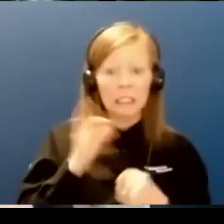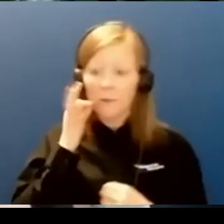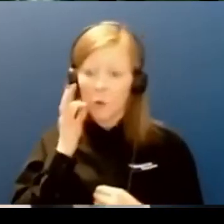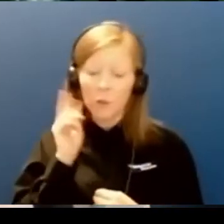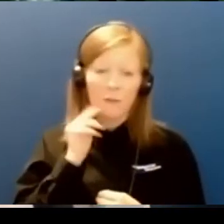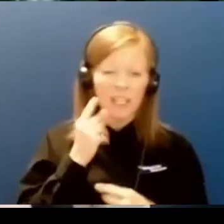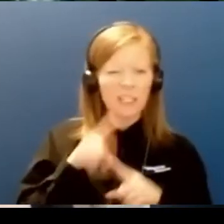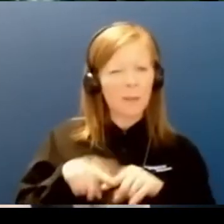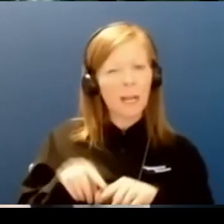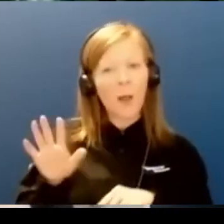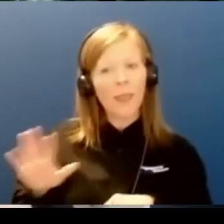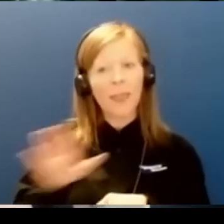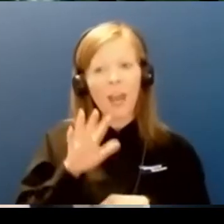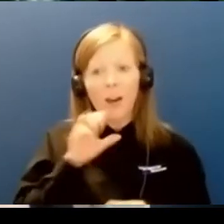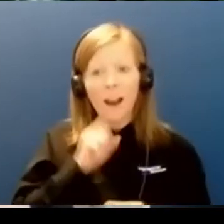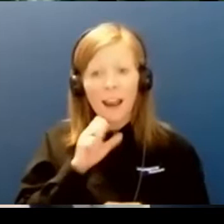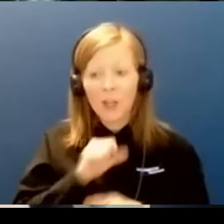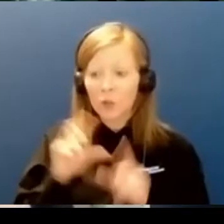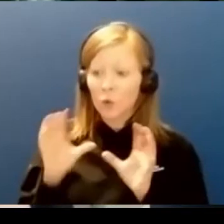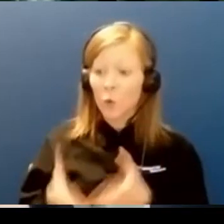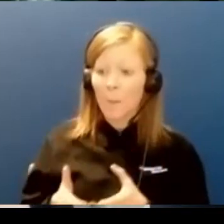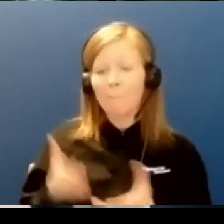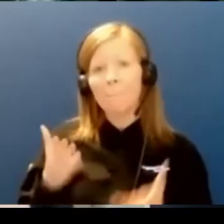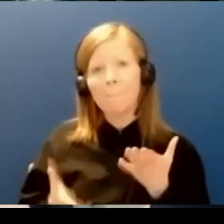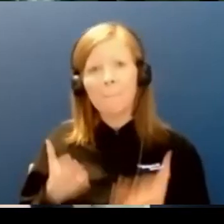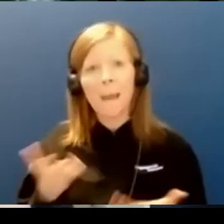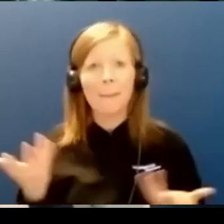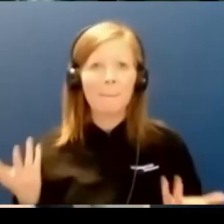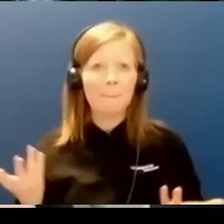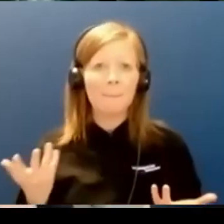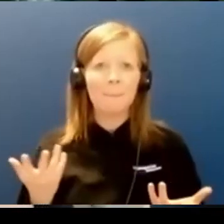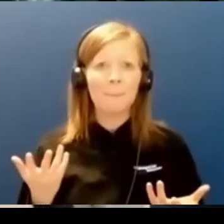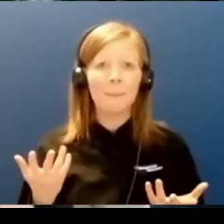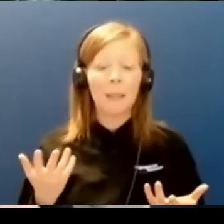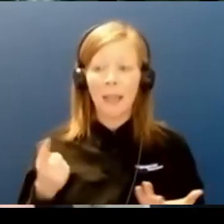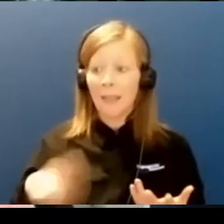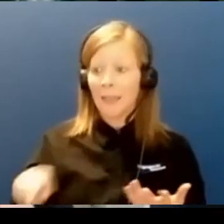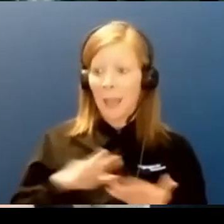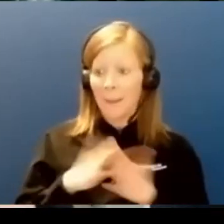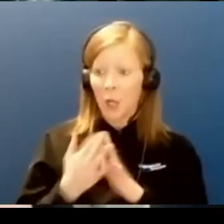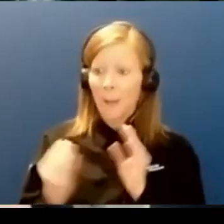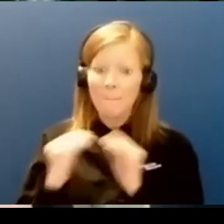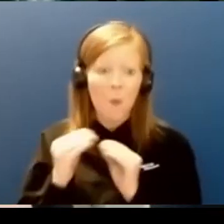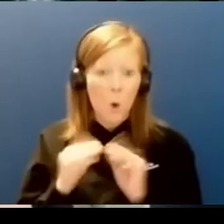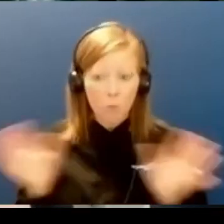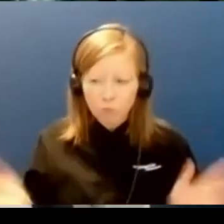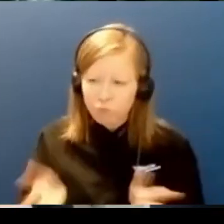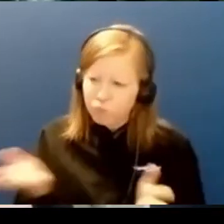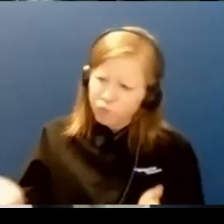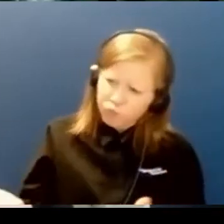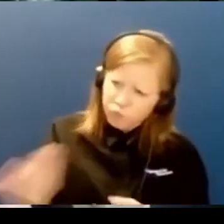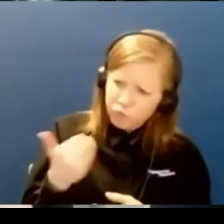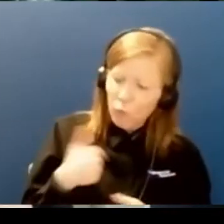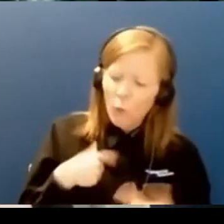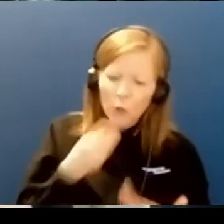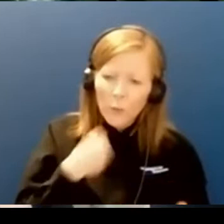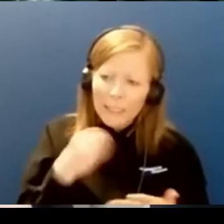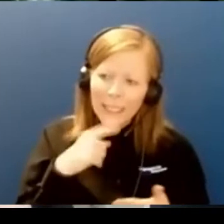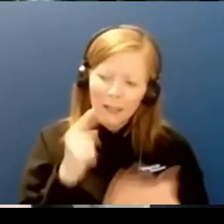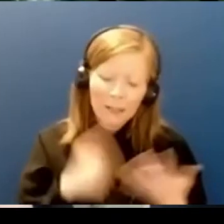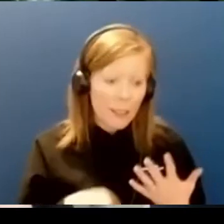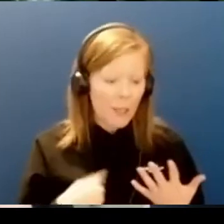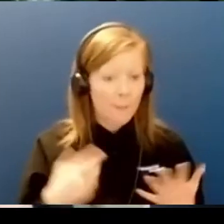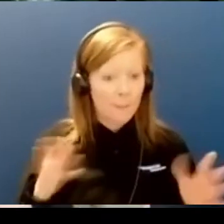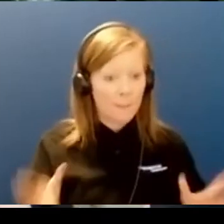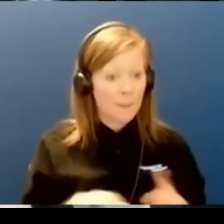on their age group, having them become a little more, involved in the process. And that can begin as early